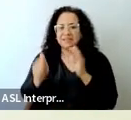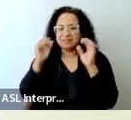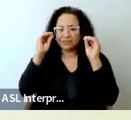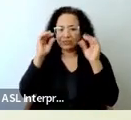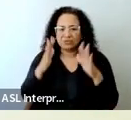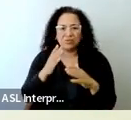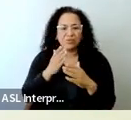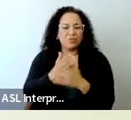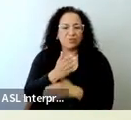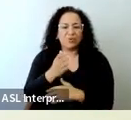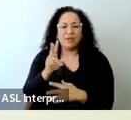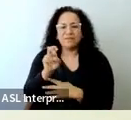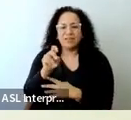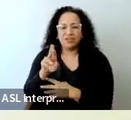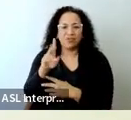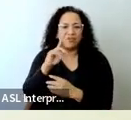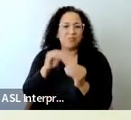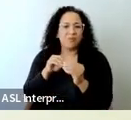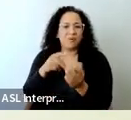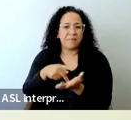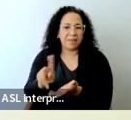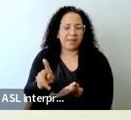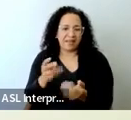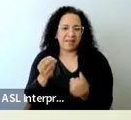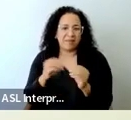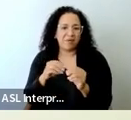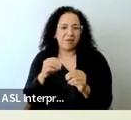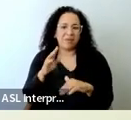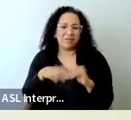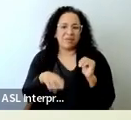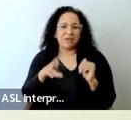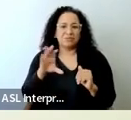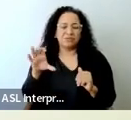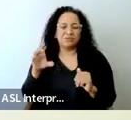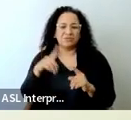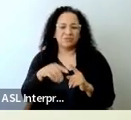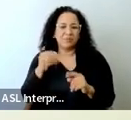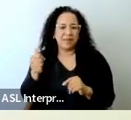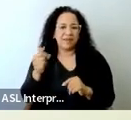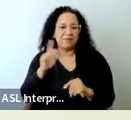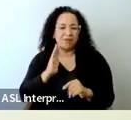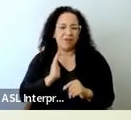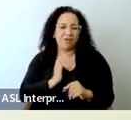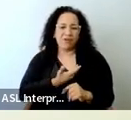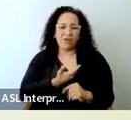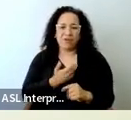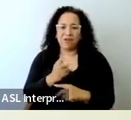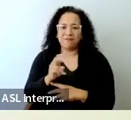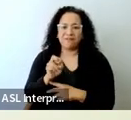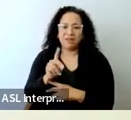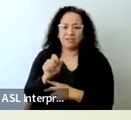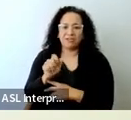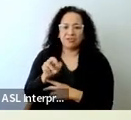for more pay and less money than it costs for the resource center to pay for our vendor.